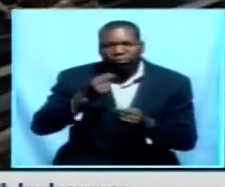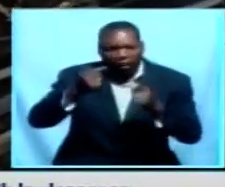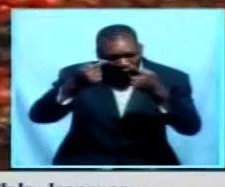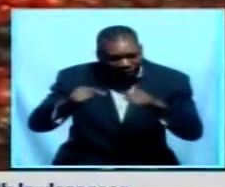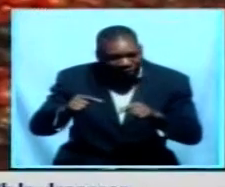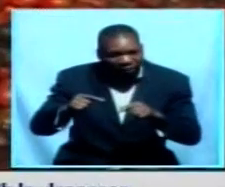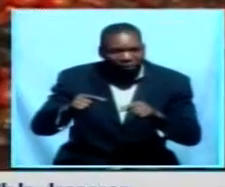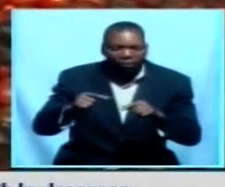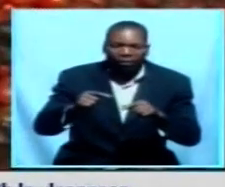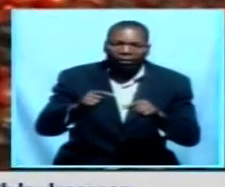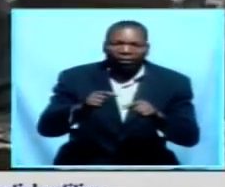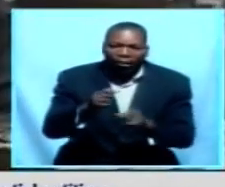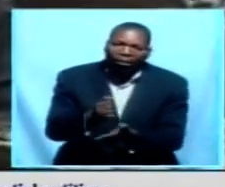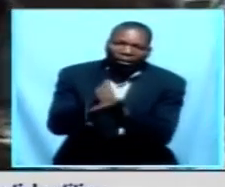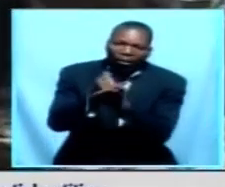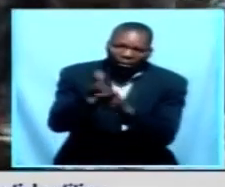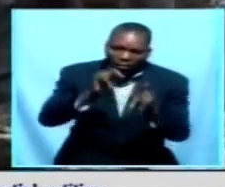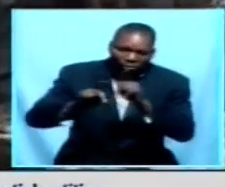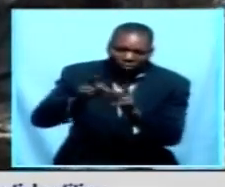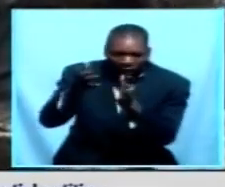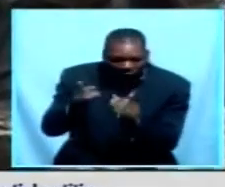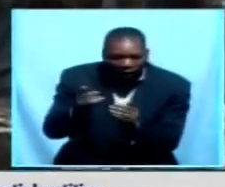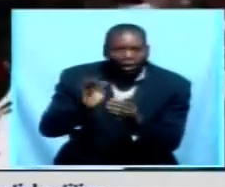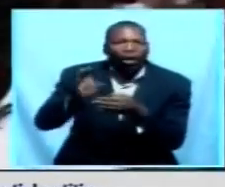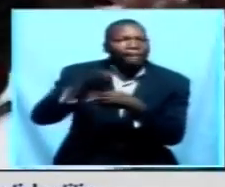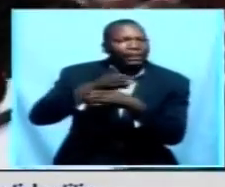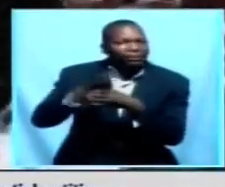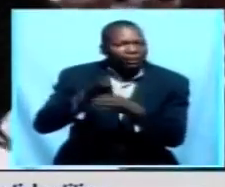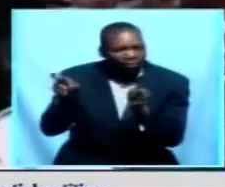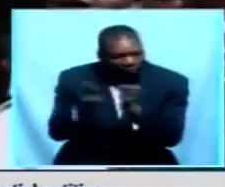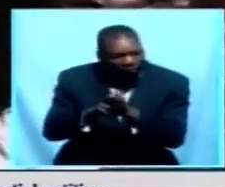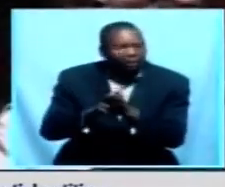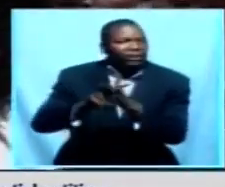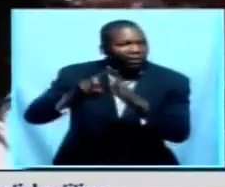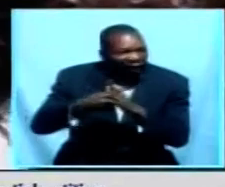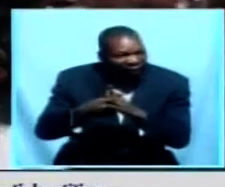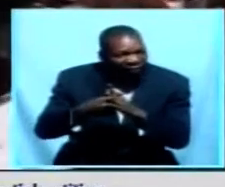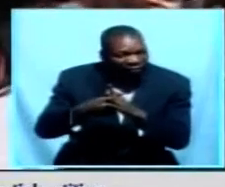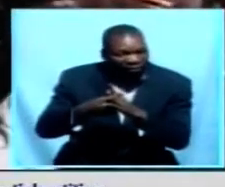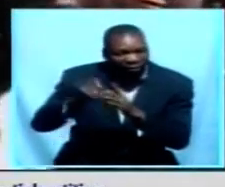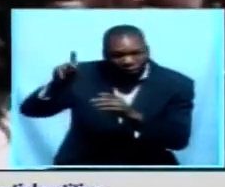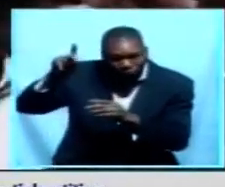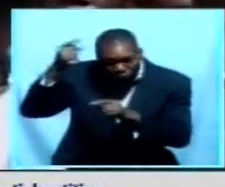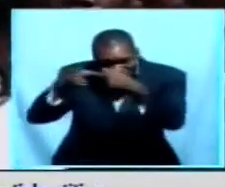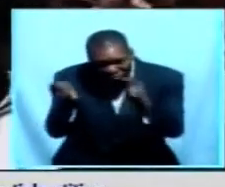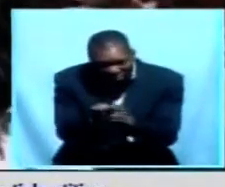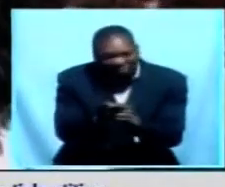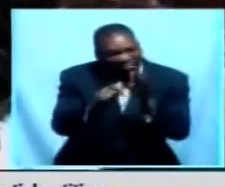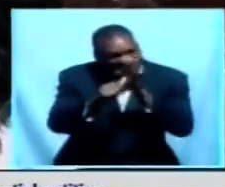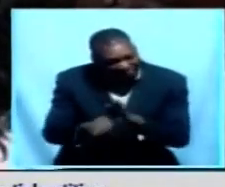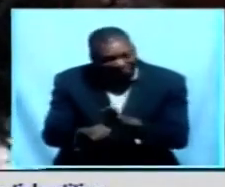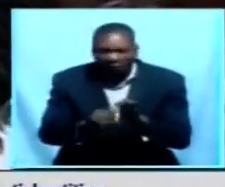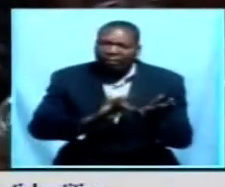affected have appealed for help to restart their businesses. Ngati ni pati amene chitaso itumvereko chifundo mwanjini mambale